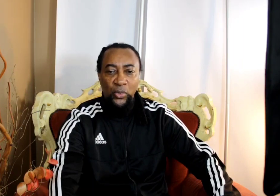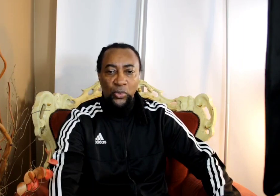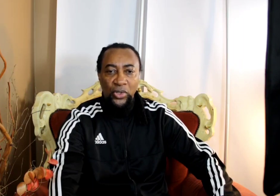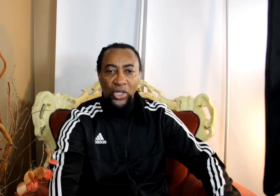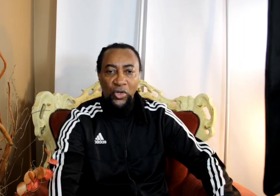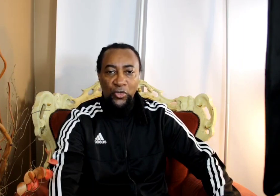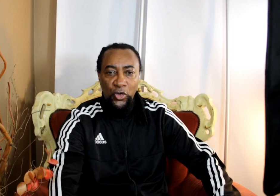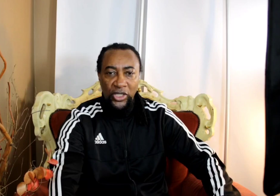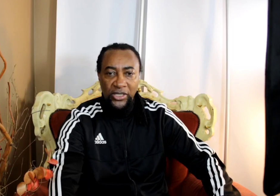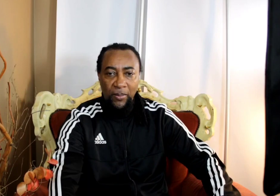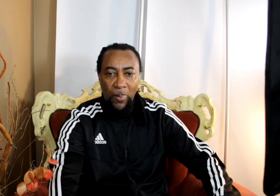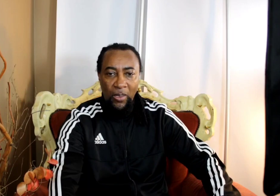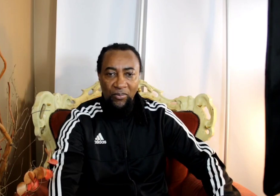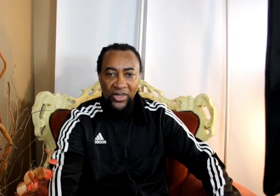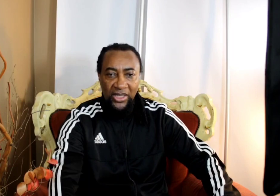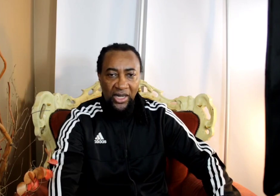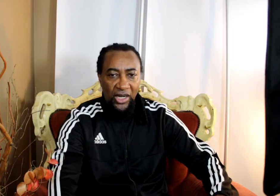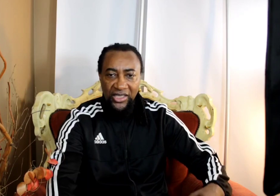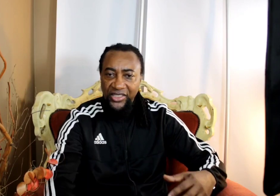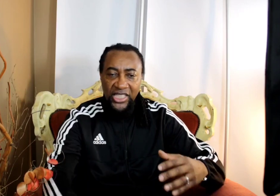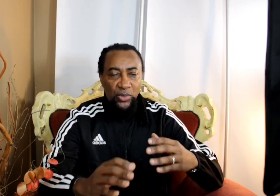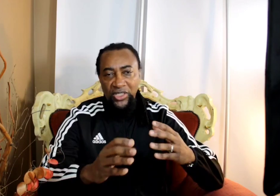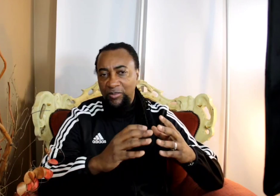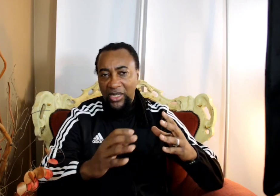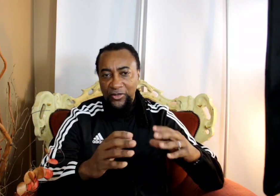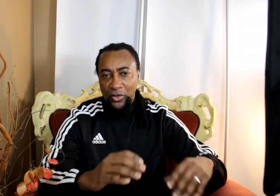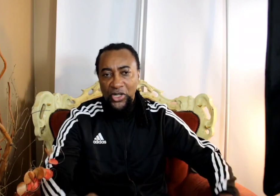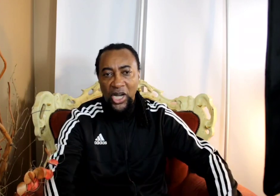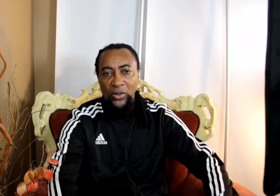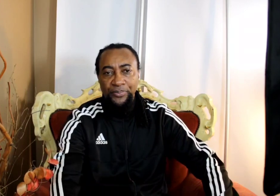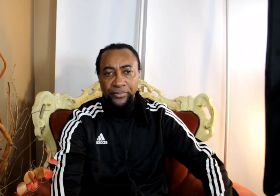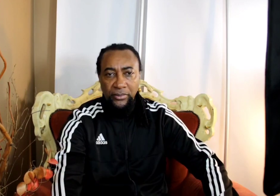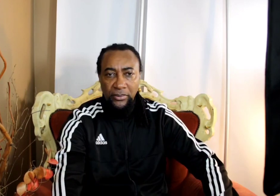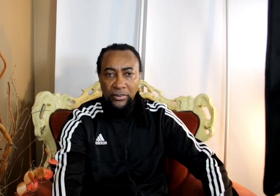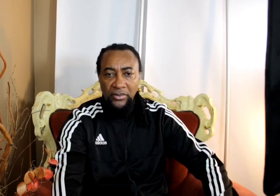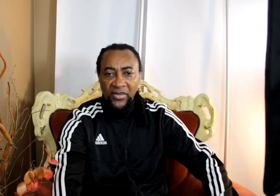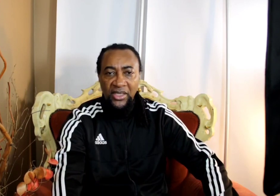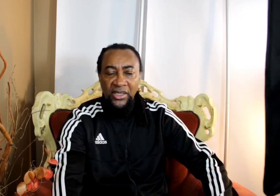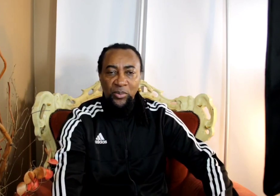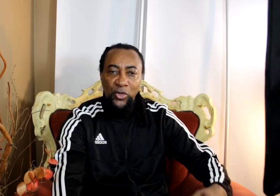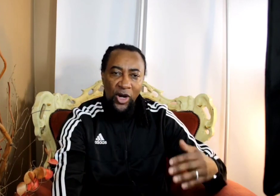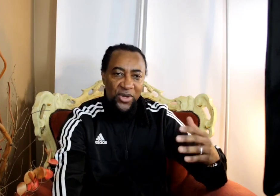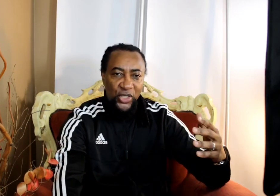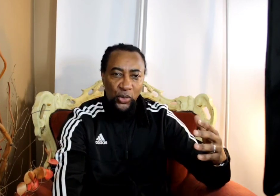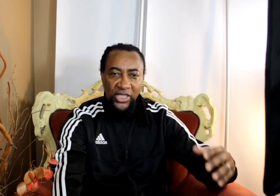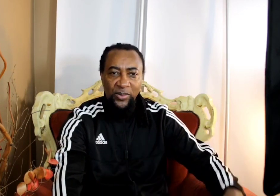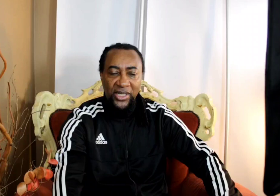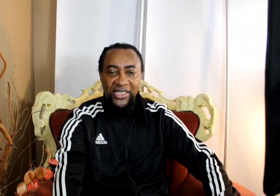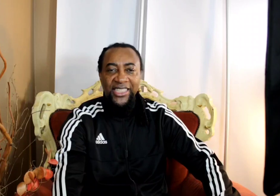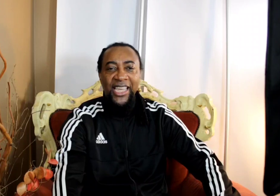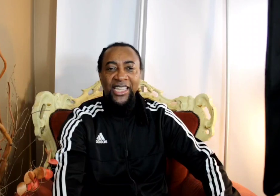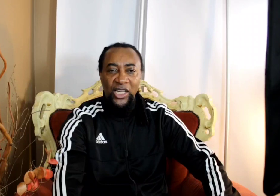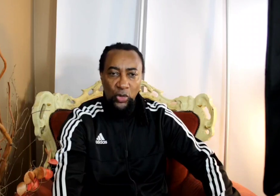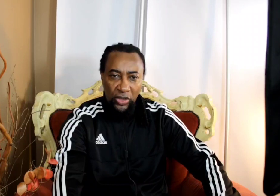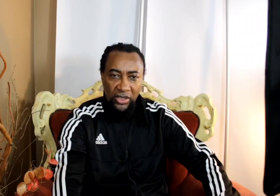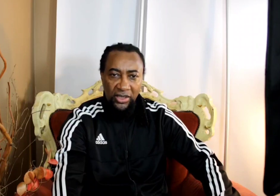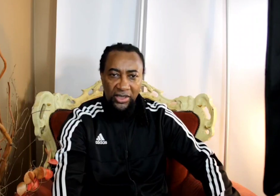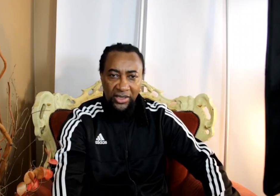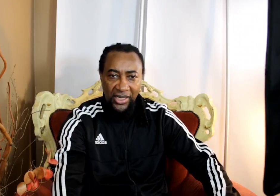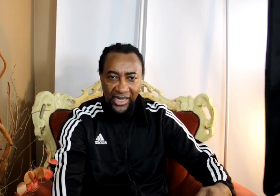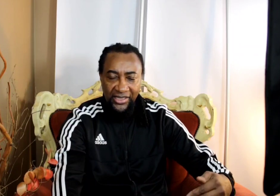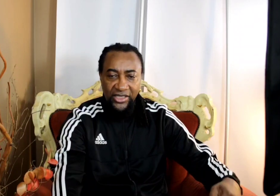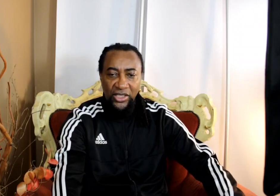Marlene Malou Fort, a series of back and forth. Now, before I misquote anybody, take a